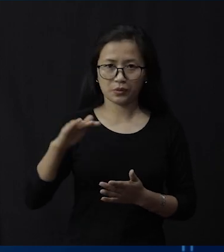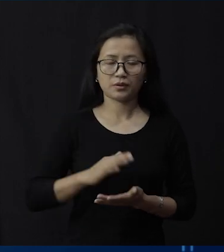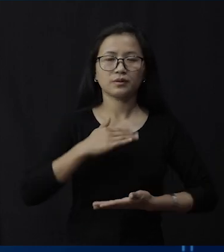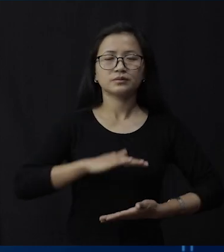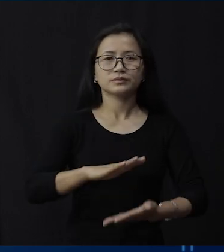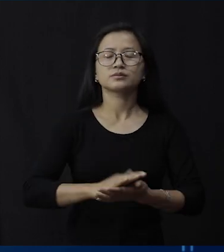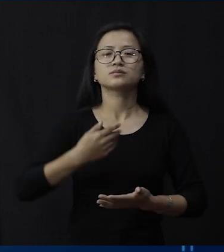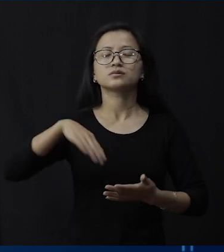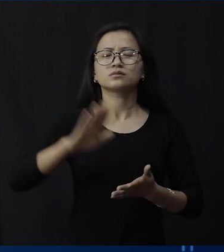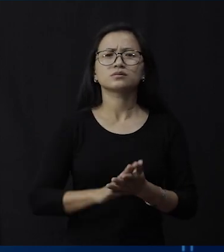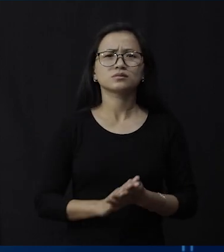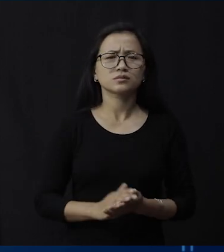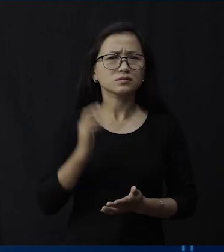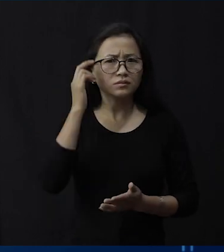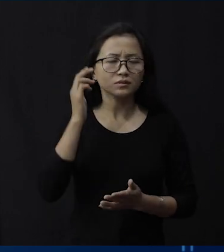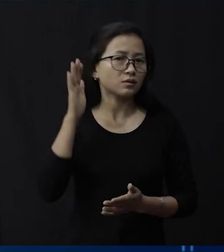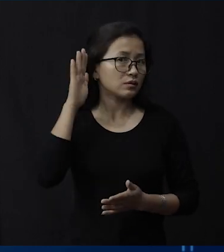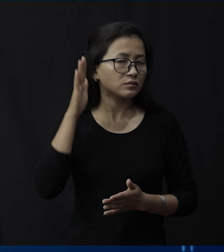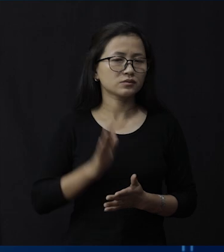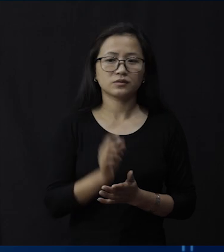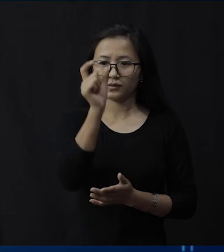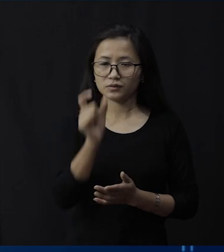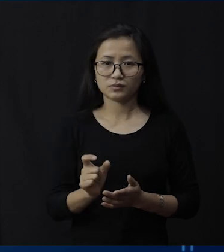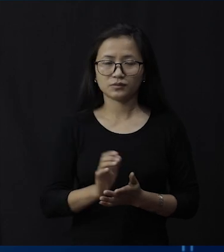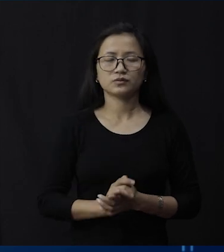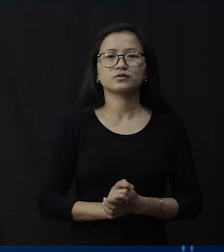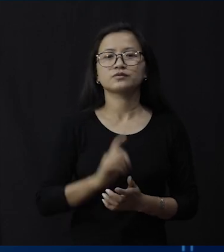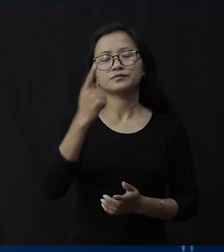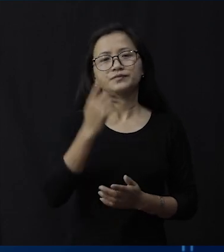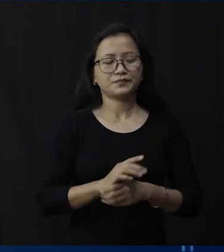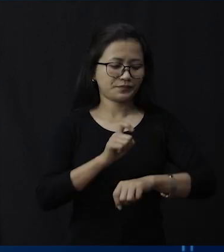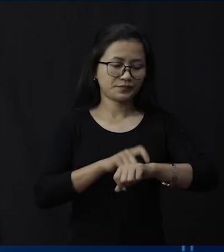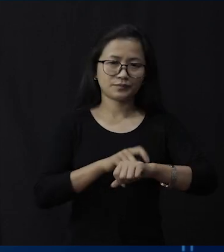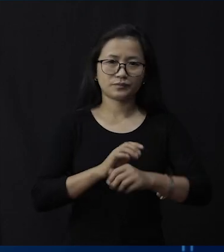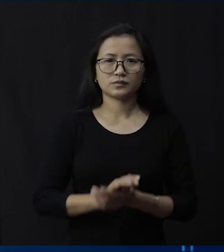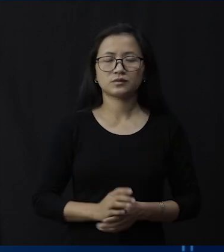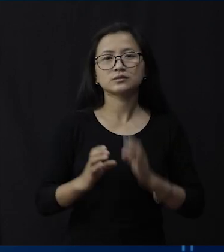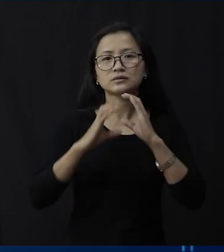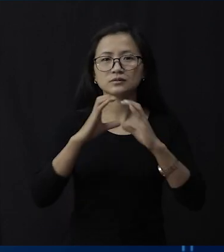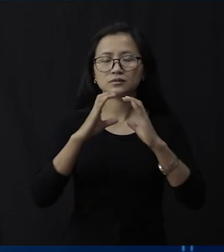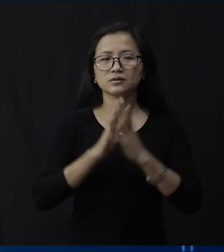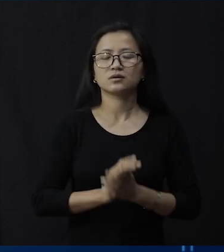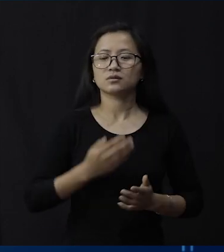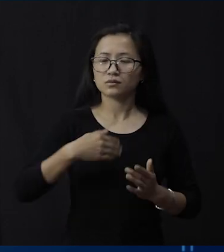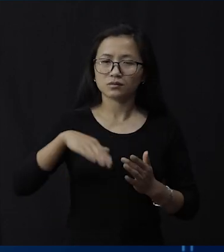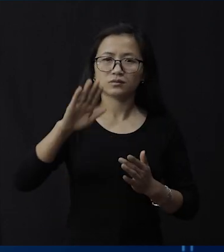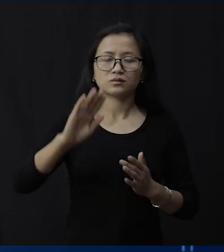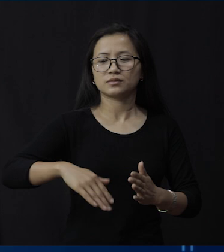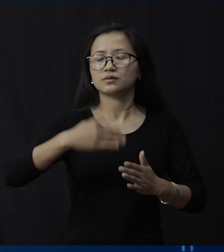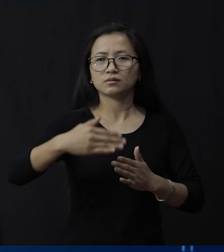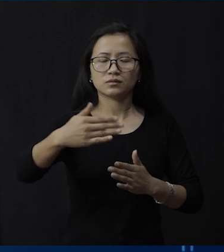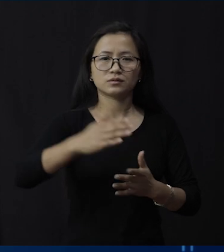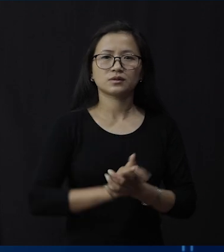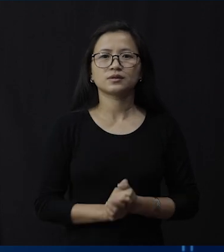and Lanu was curious because he heard this word for the first time. So then their conversation goes on